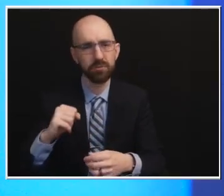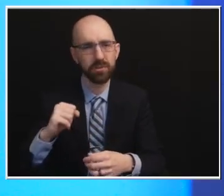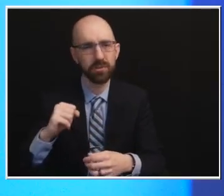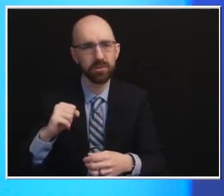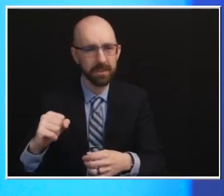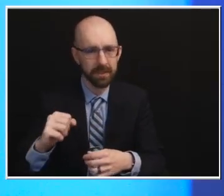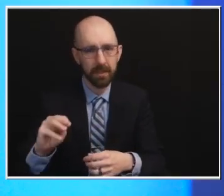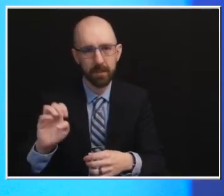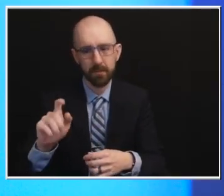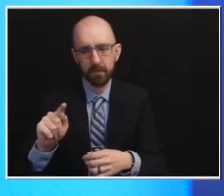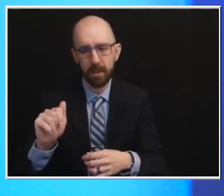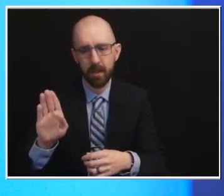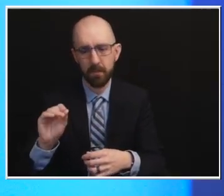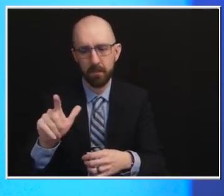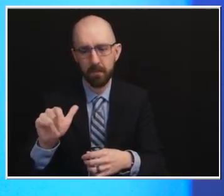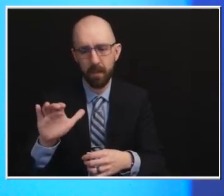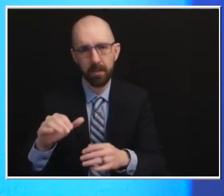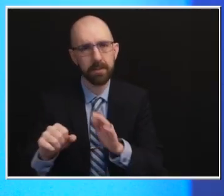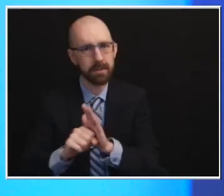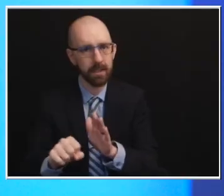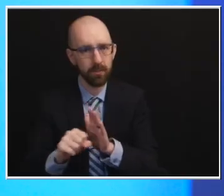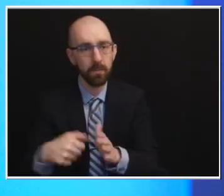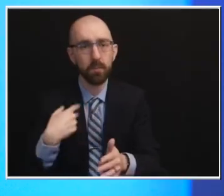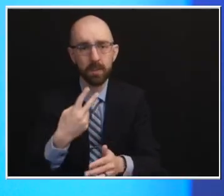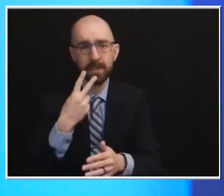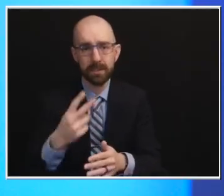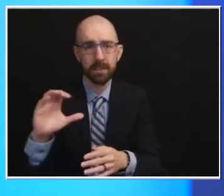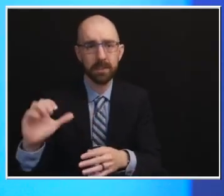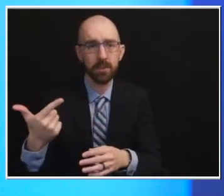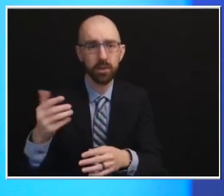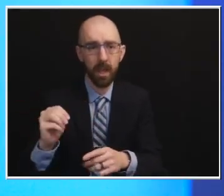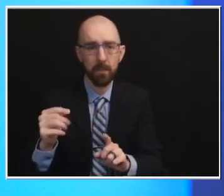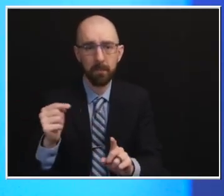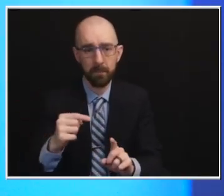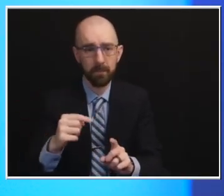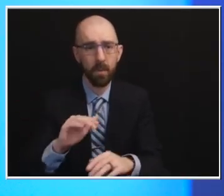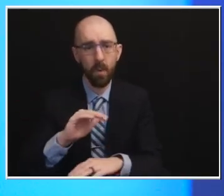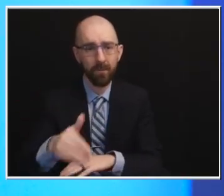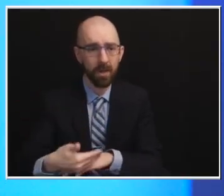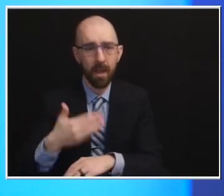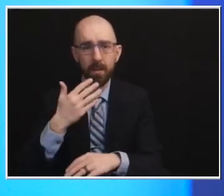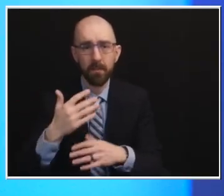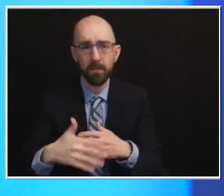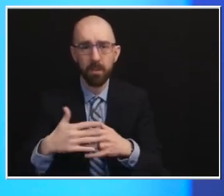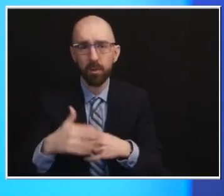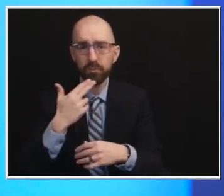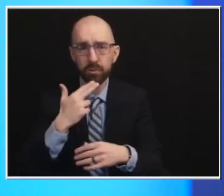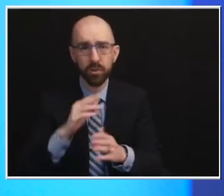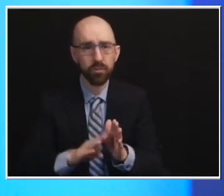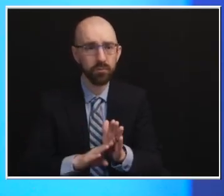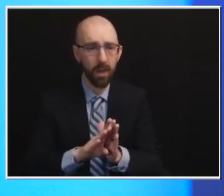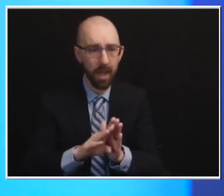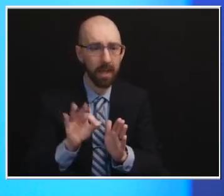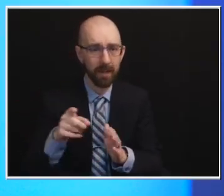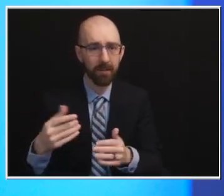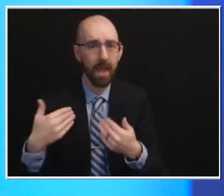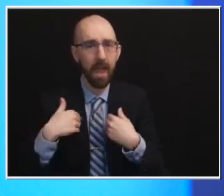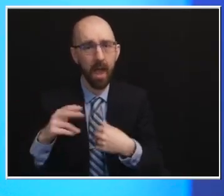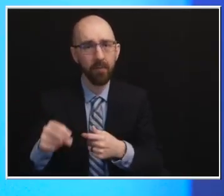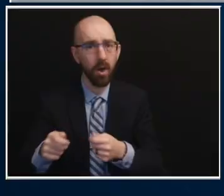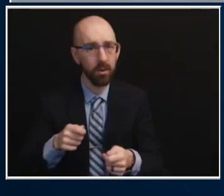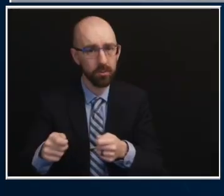we actually do see on continuous glucose monitors overnight blood sugars tending to rise if somebody has uncontrolled sleep